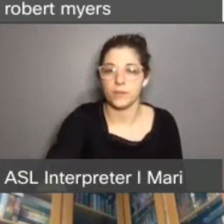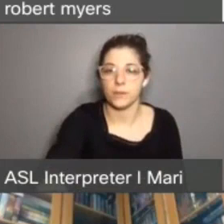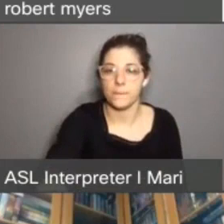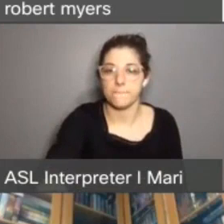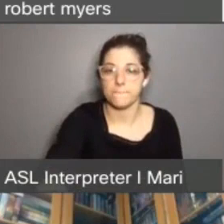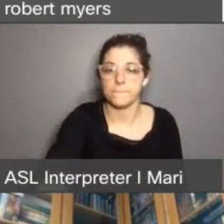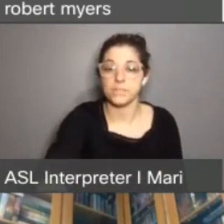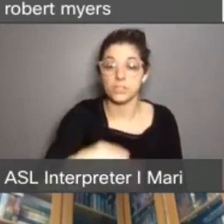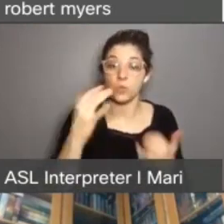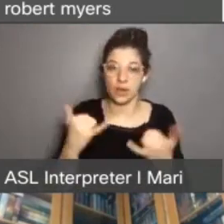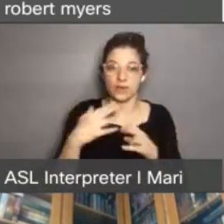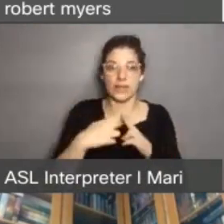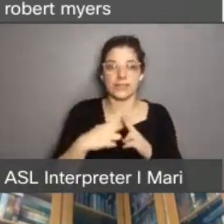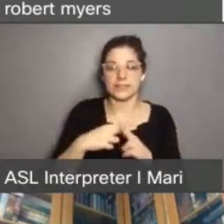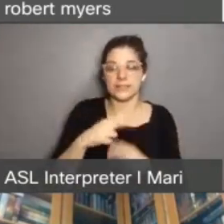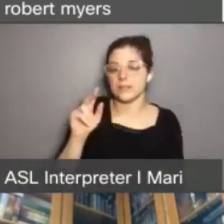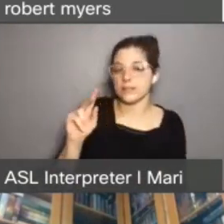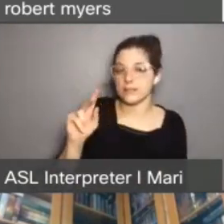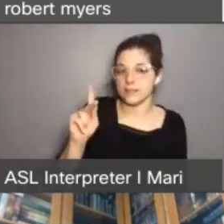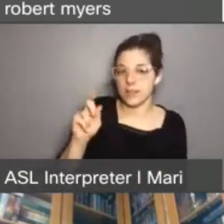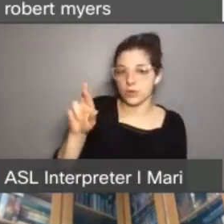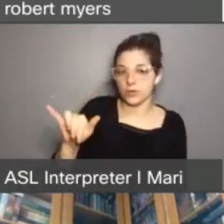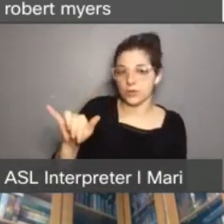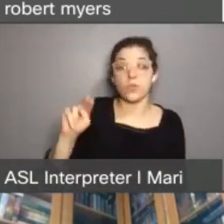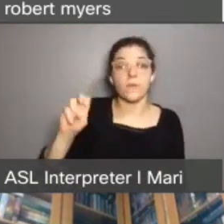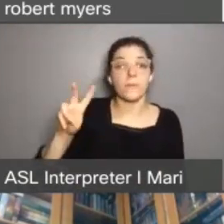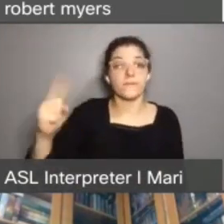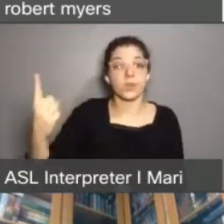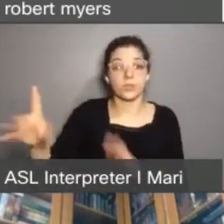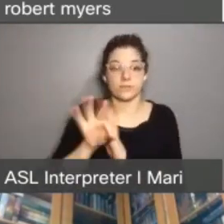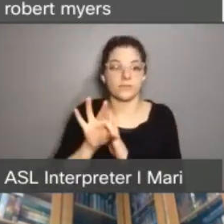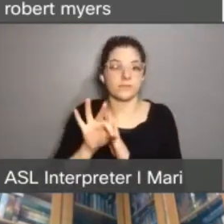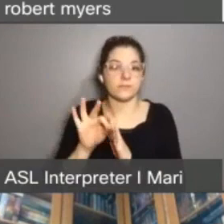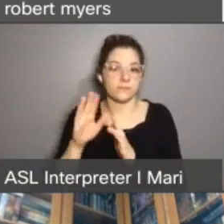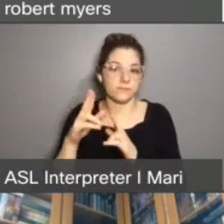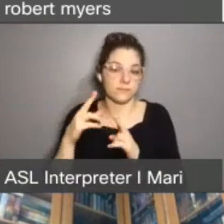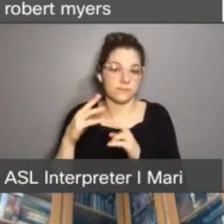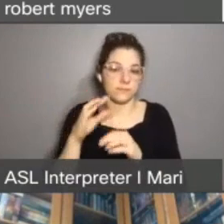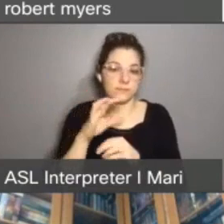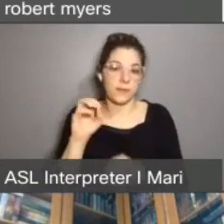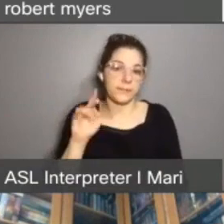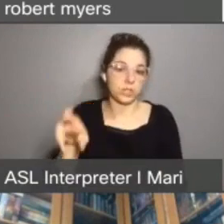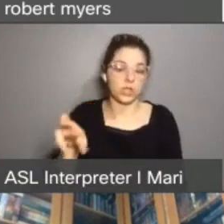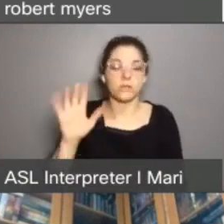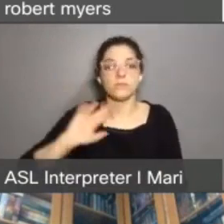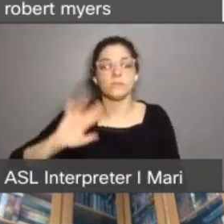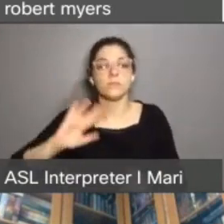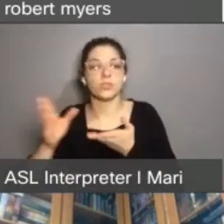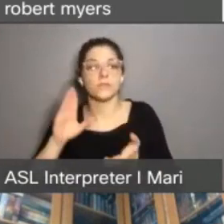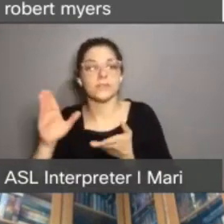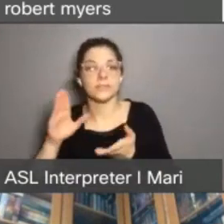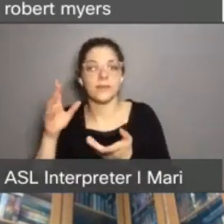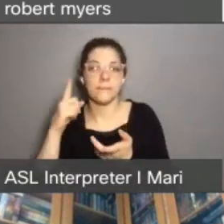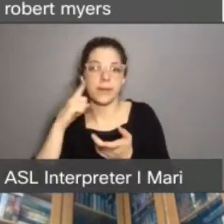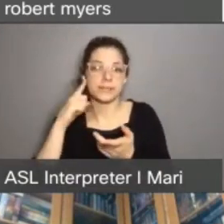On November 1st, Carrie was named Acting Commissioner. She previously served as Assistant Secretary for Human Services and Mental Hygiene